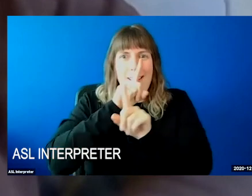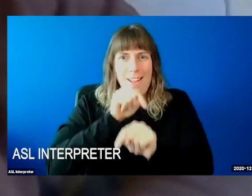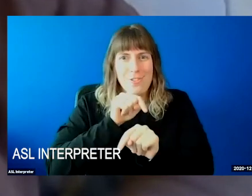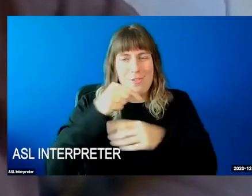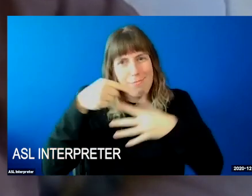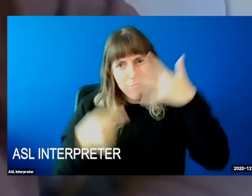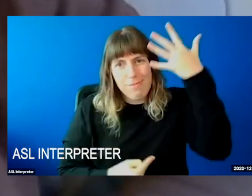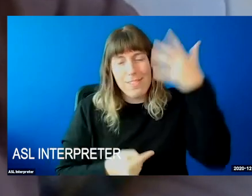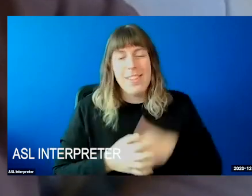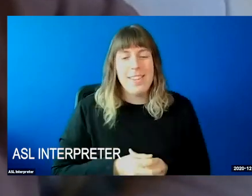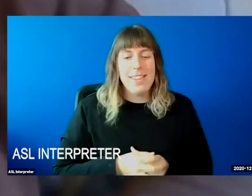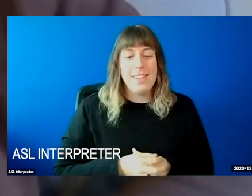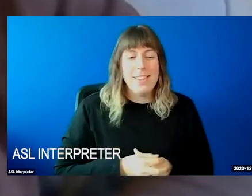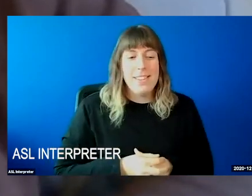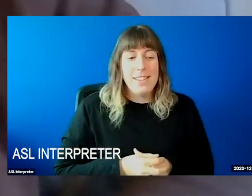answers.